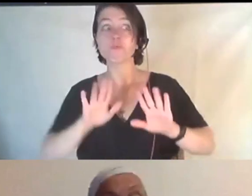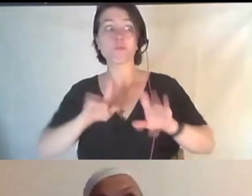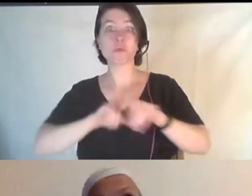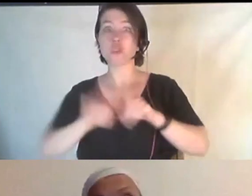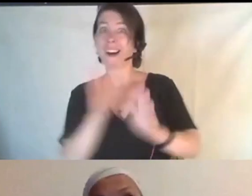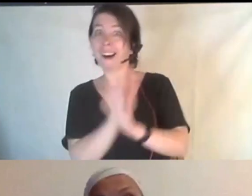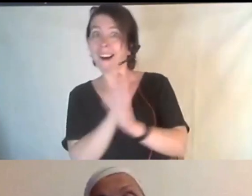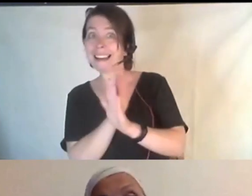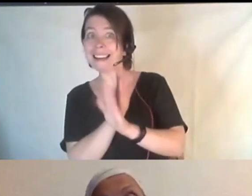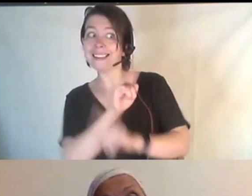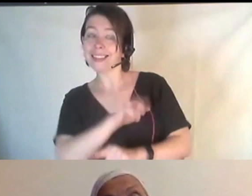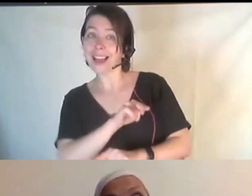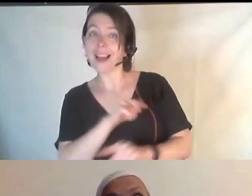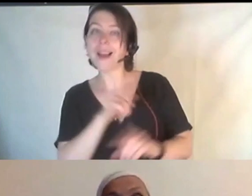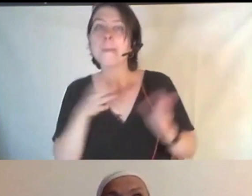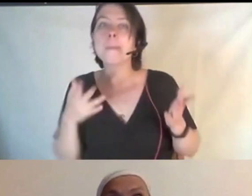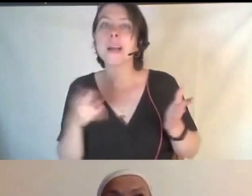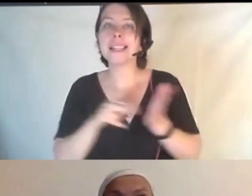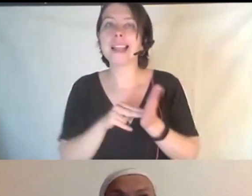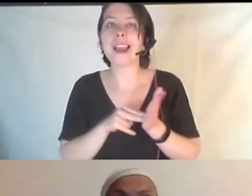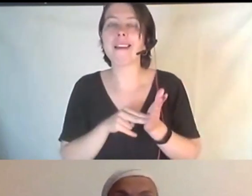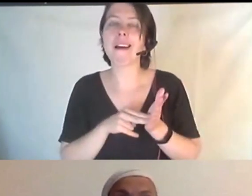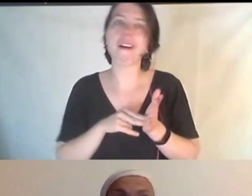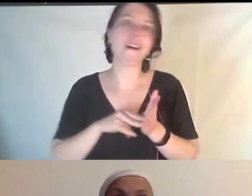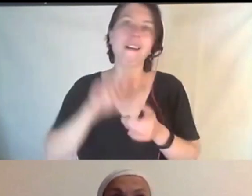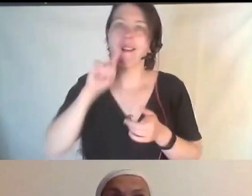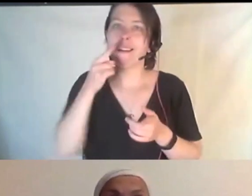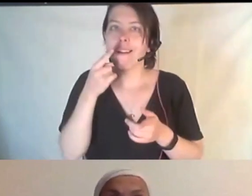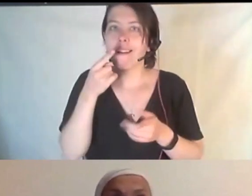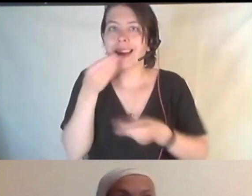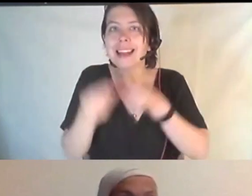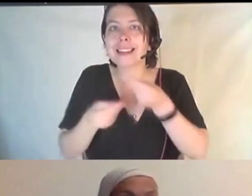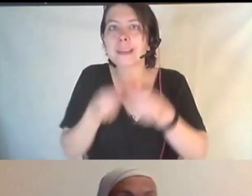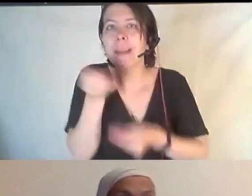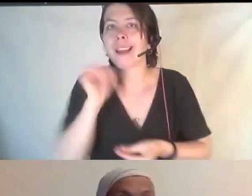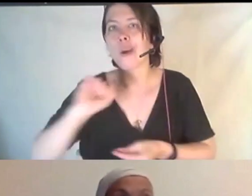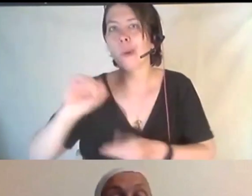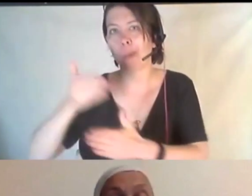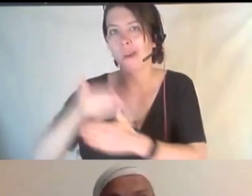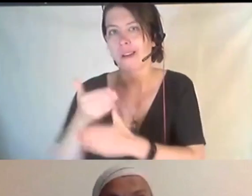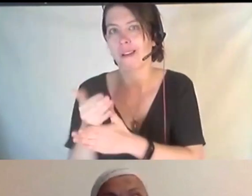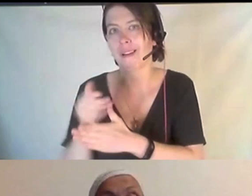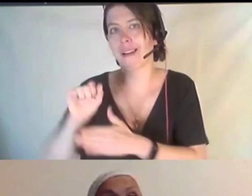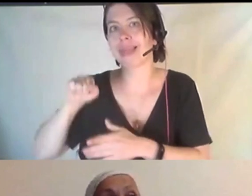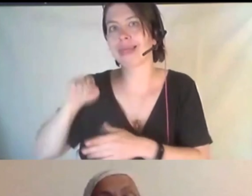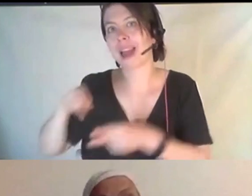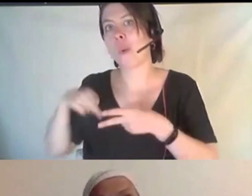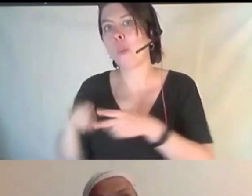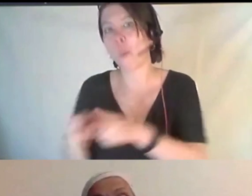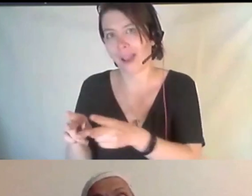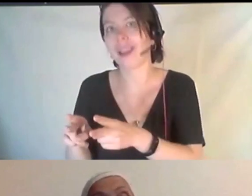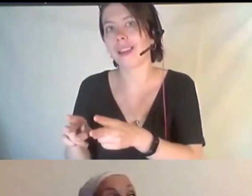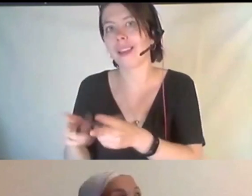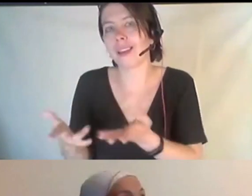able to articulate her work to such a level that she could say that her work has got is issue based or has got a specific